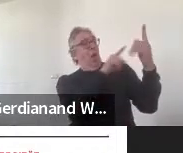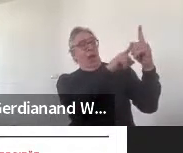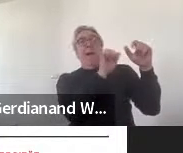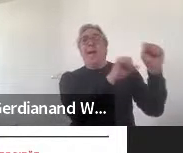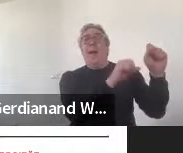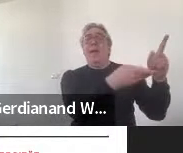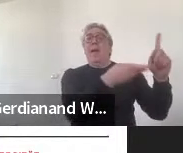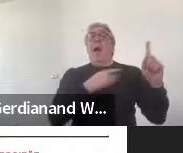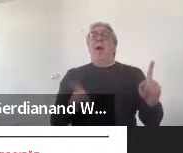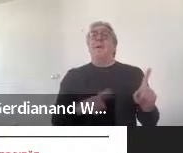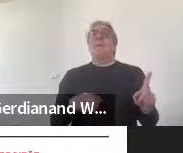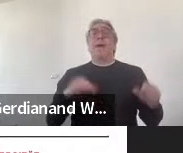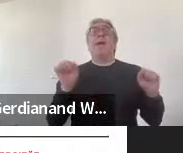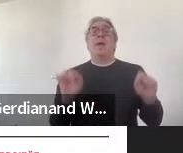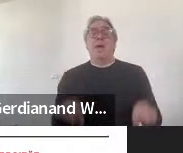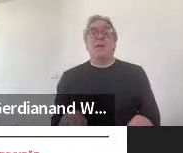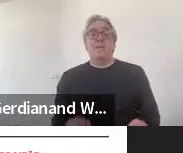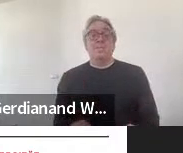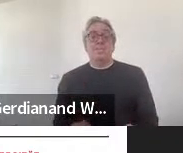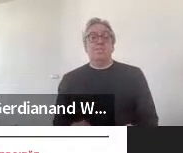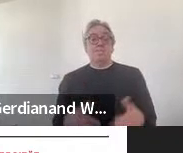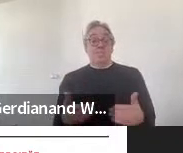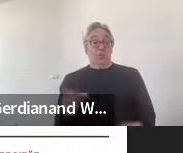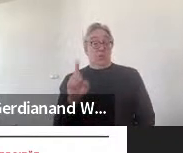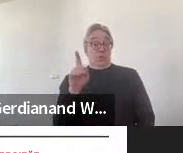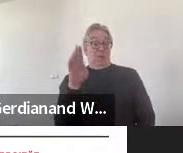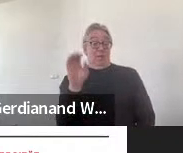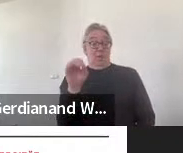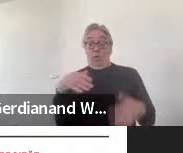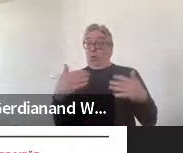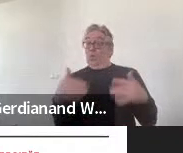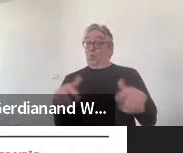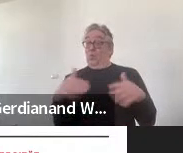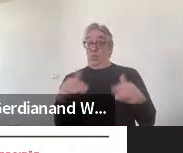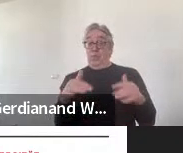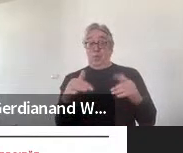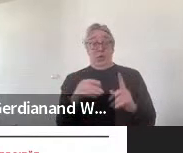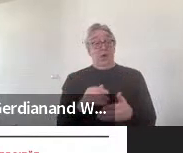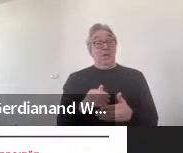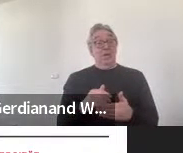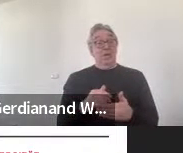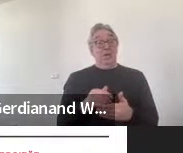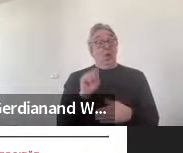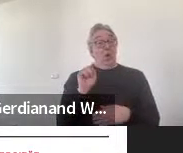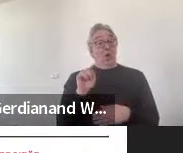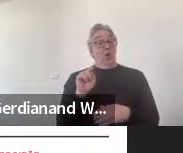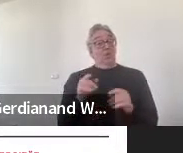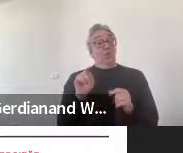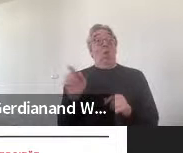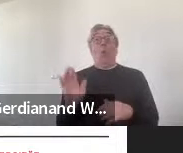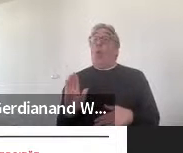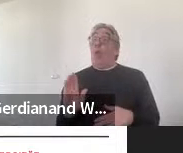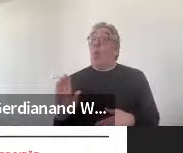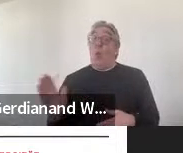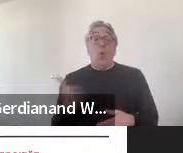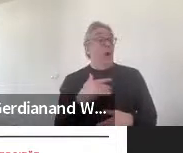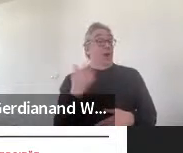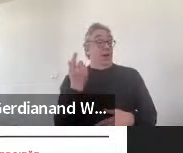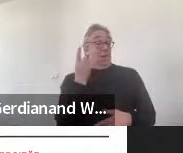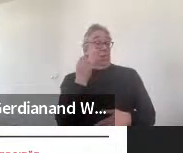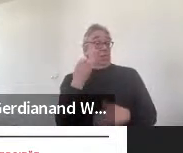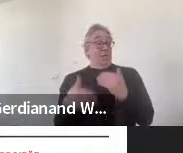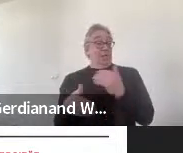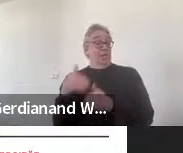of OPDs, of Organization of Persons with Disability, for these women which we interviewed? All women were related